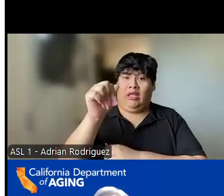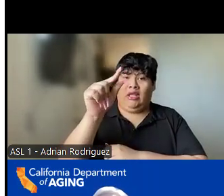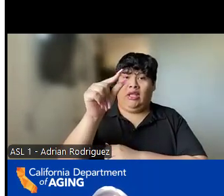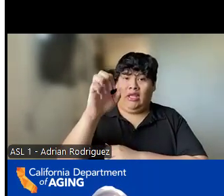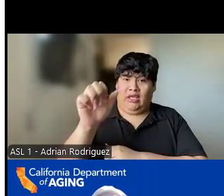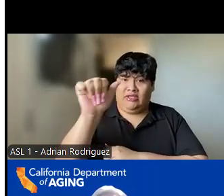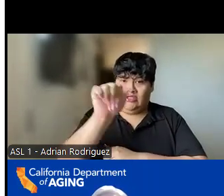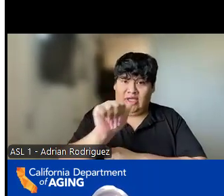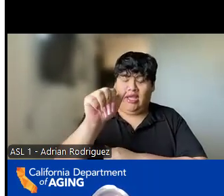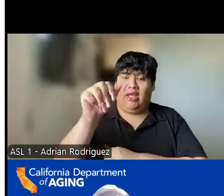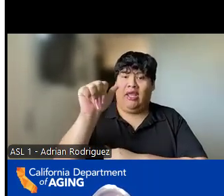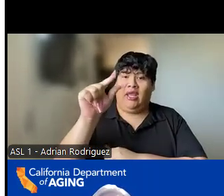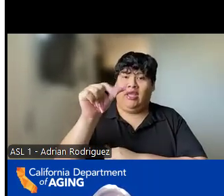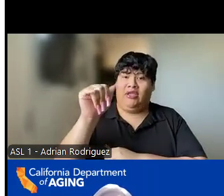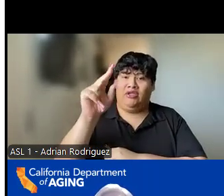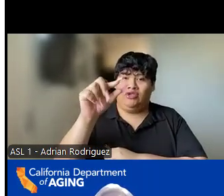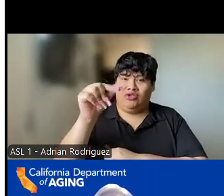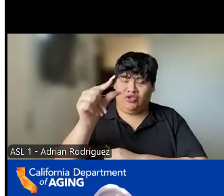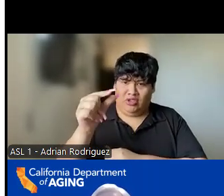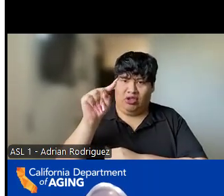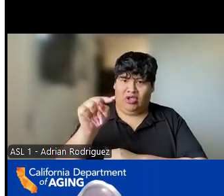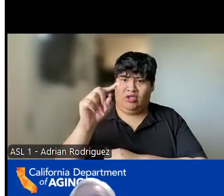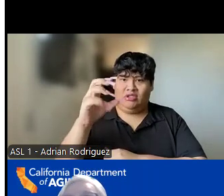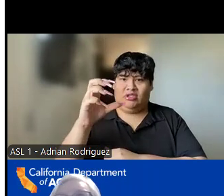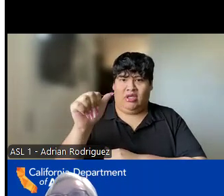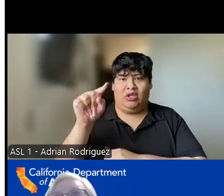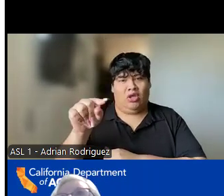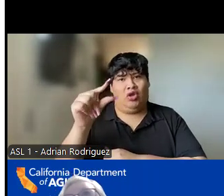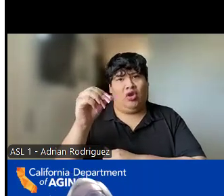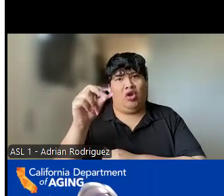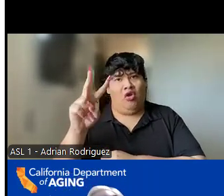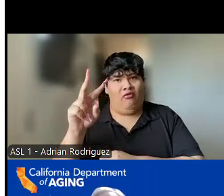ENGAGE, at aging.ca.gov.